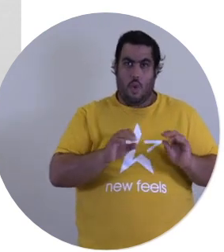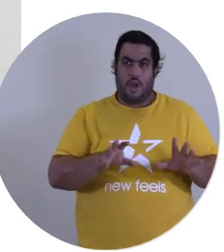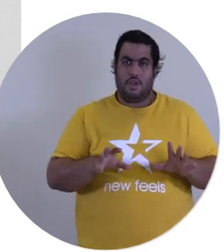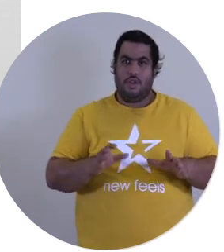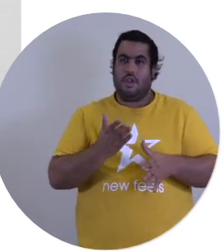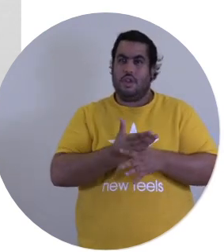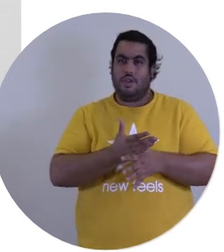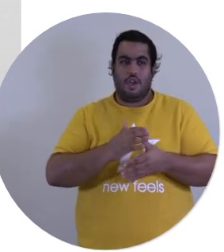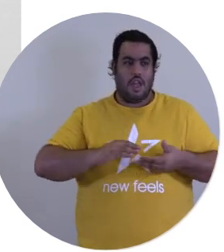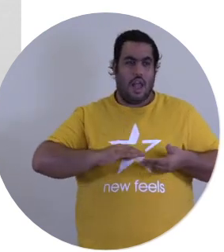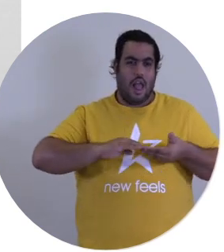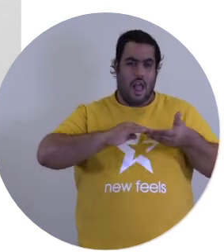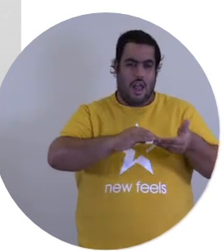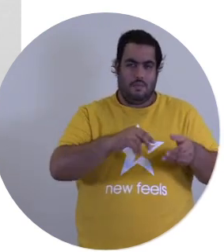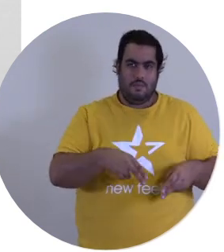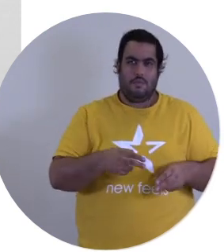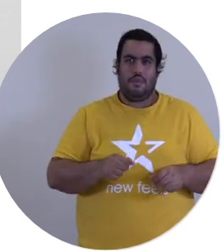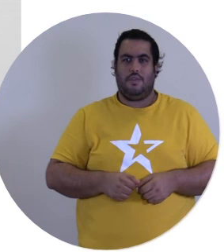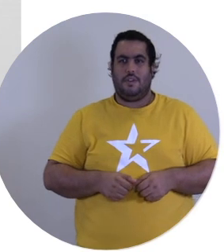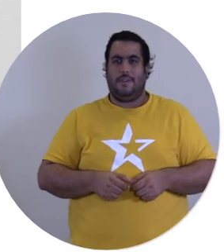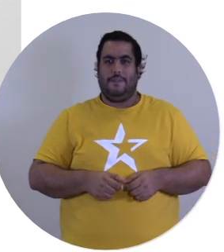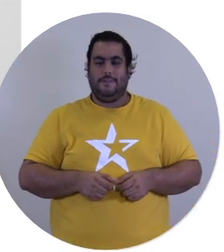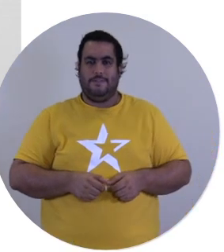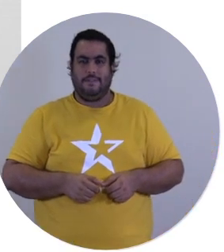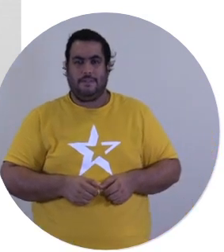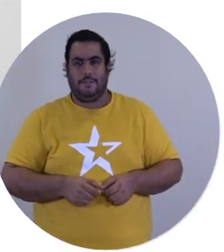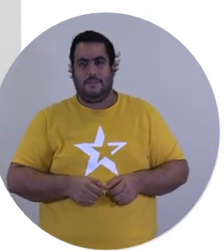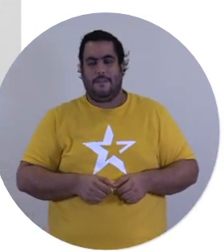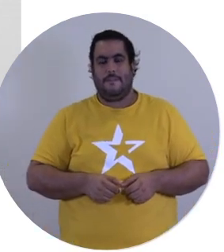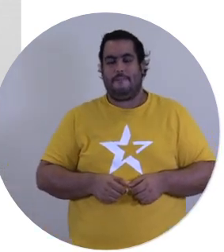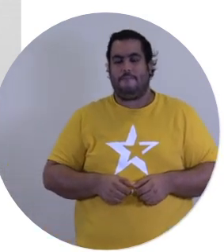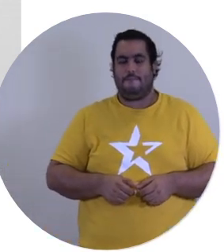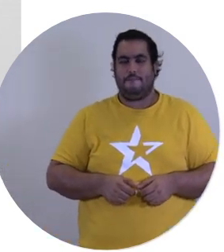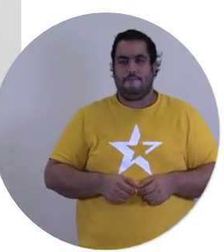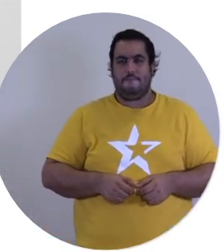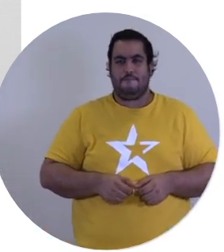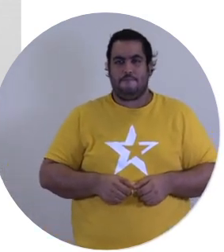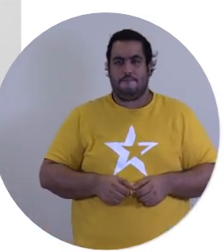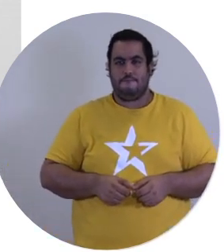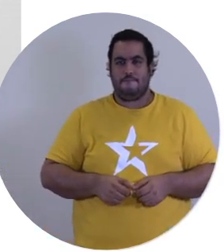the displaced villagers. They come from all over the place.